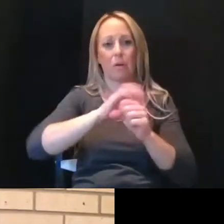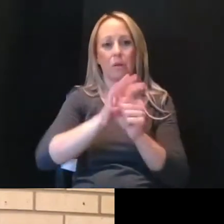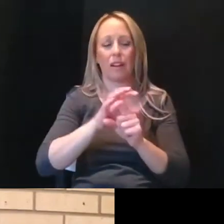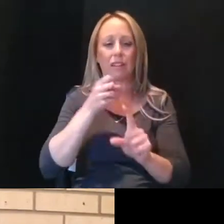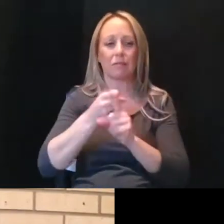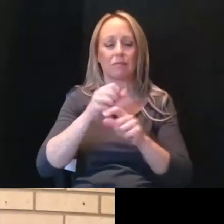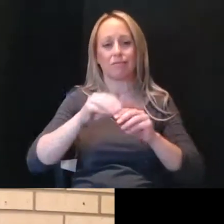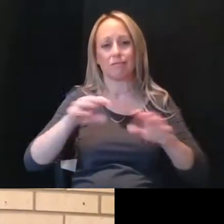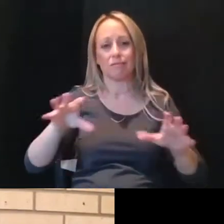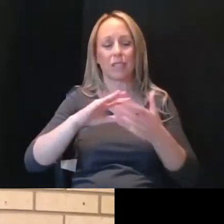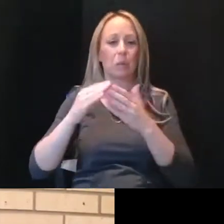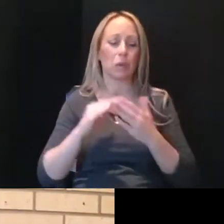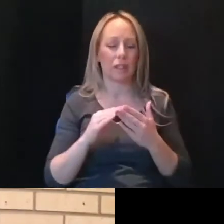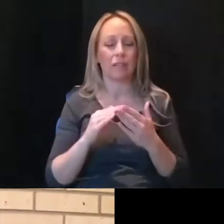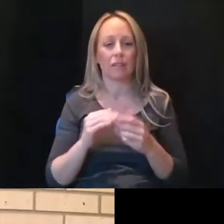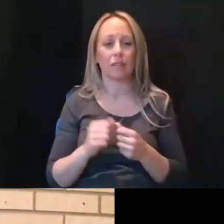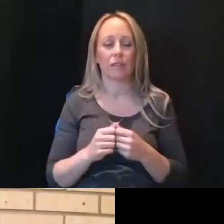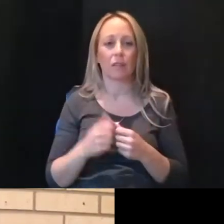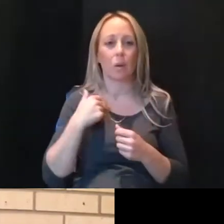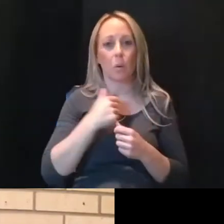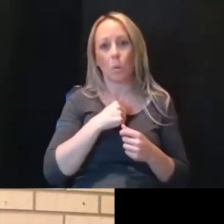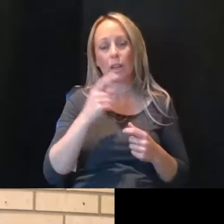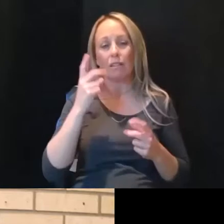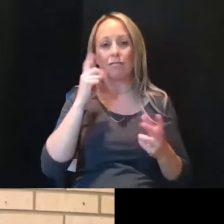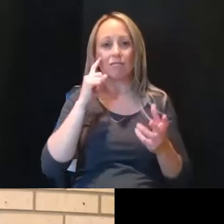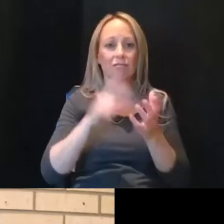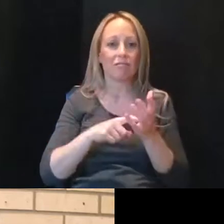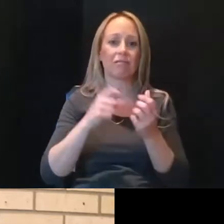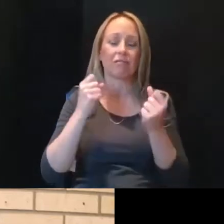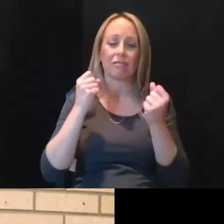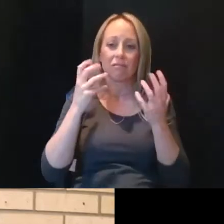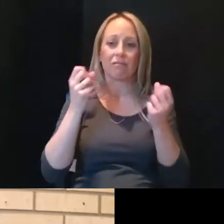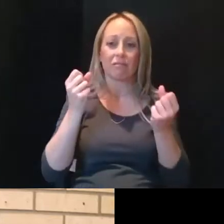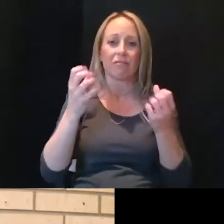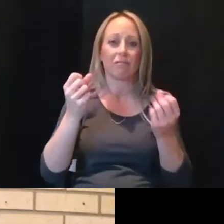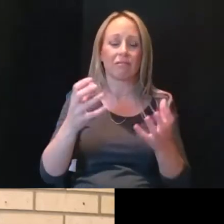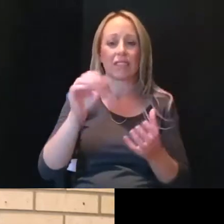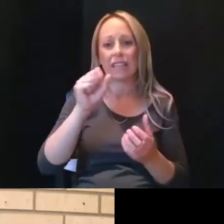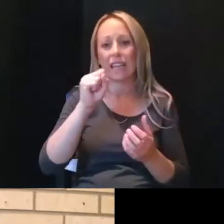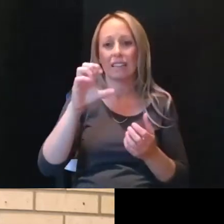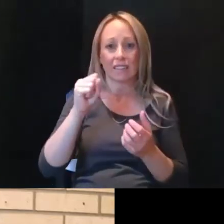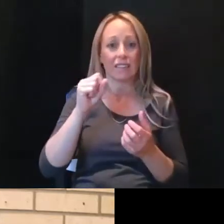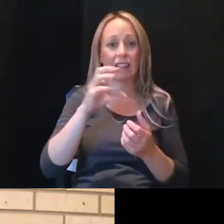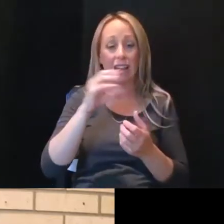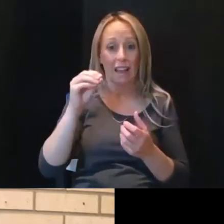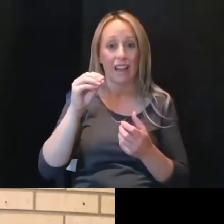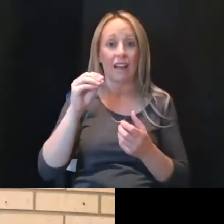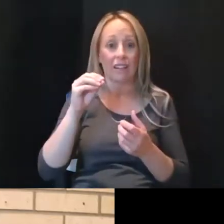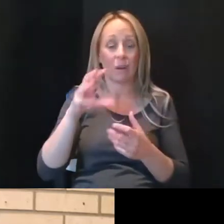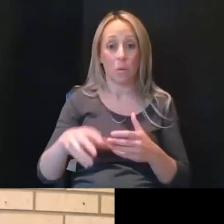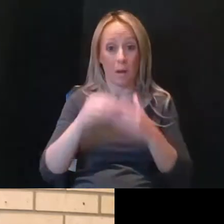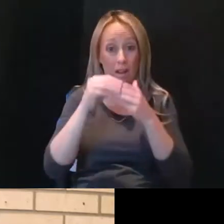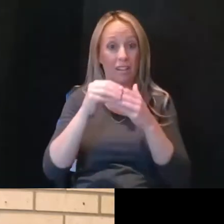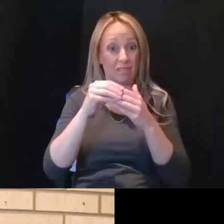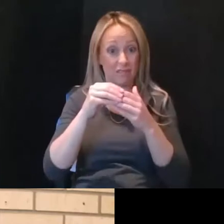community. We've linked dozens of cases to 2 large weddings this fall, but the state restricts weddings to 50 people,